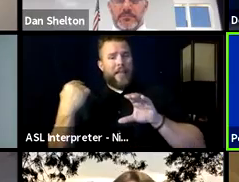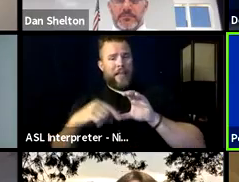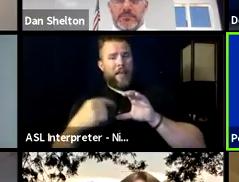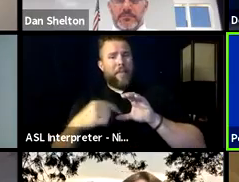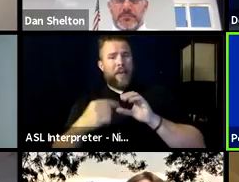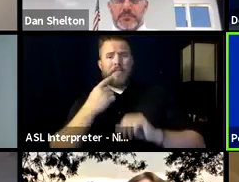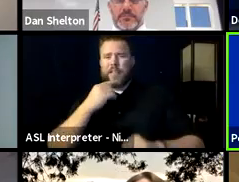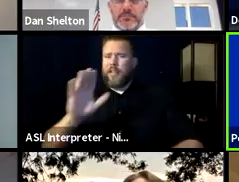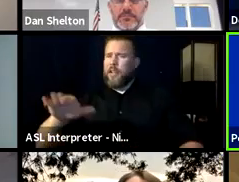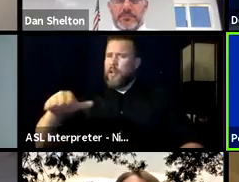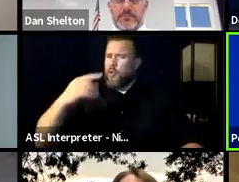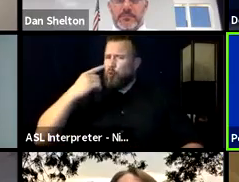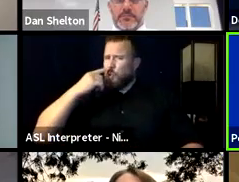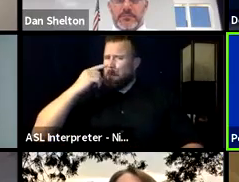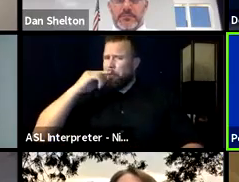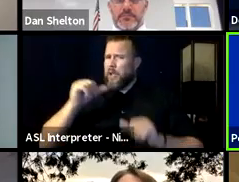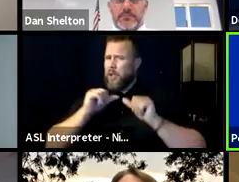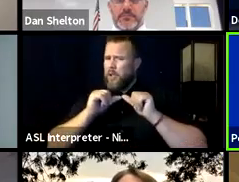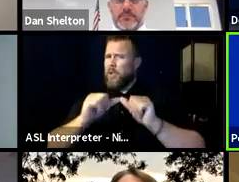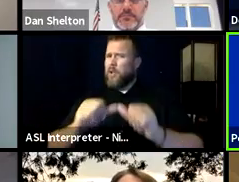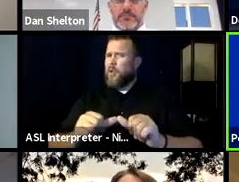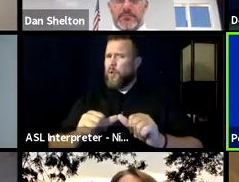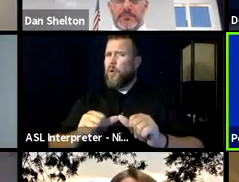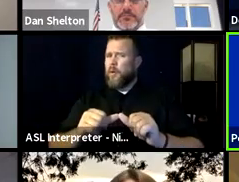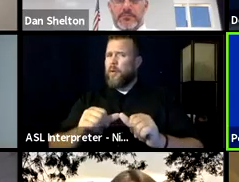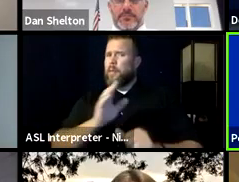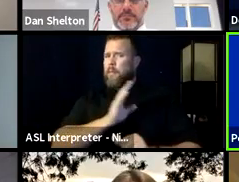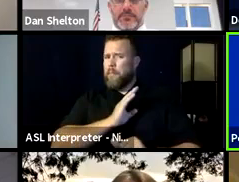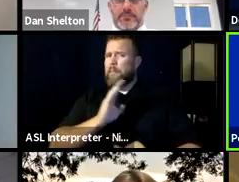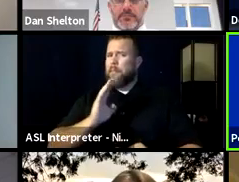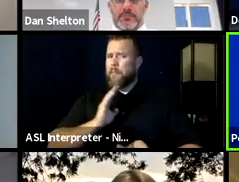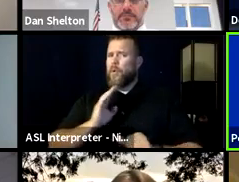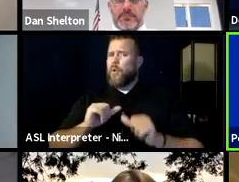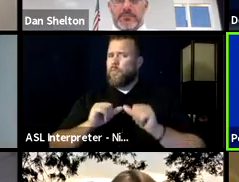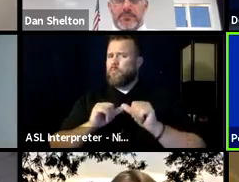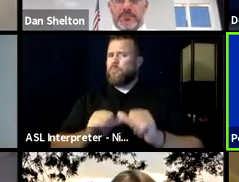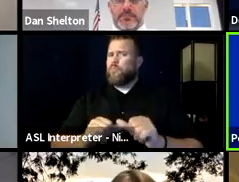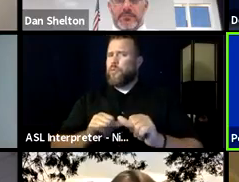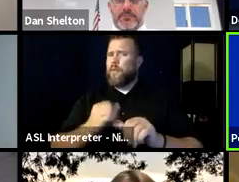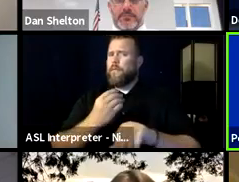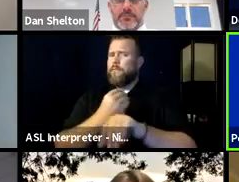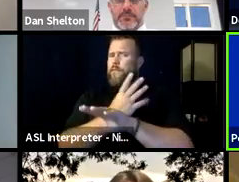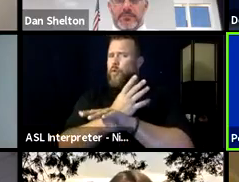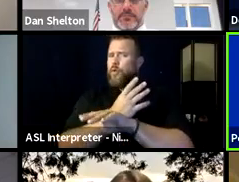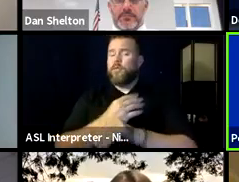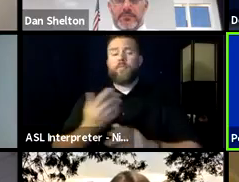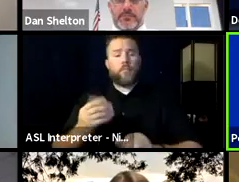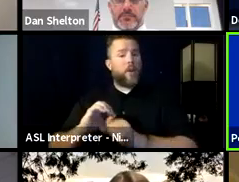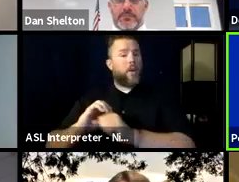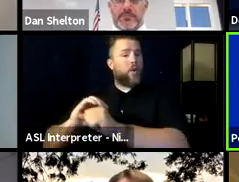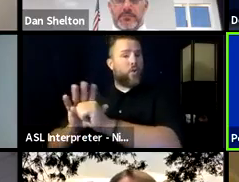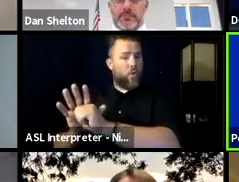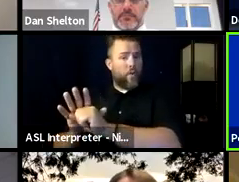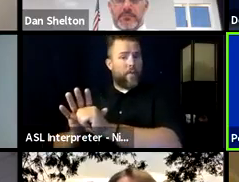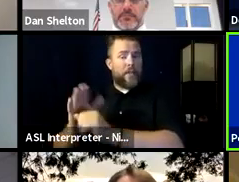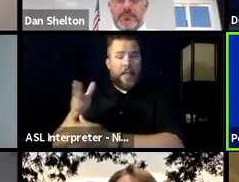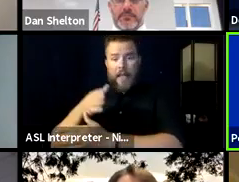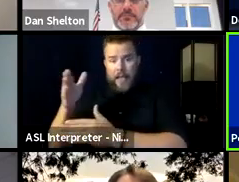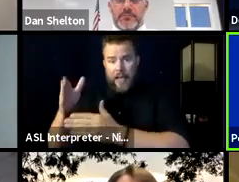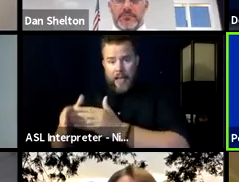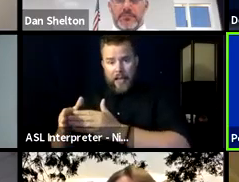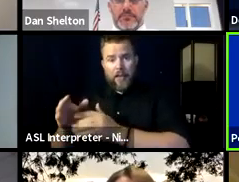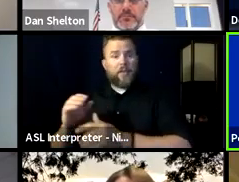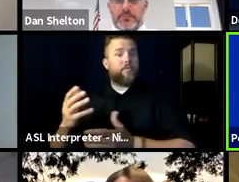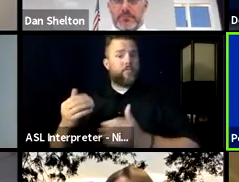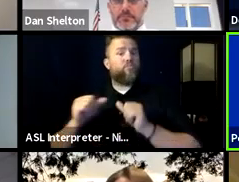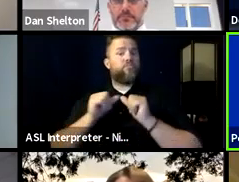continue virtually. And whereas when the COVID-19 pandemic will end is not known, and whereas